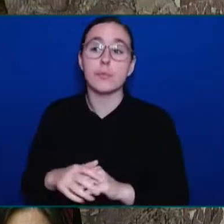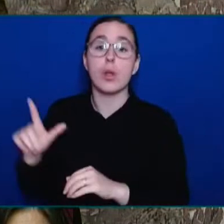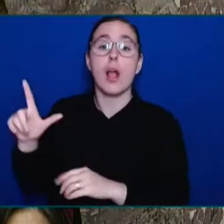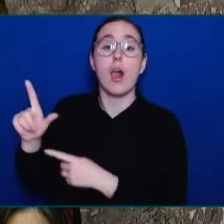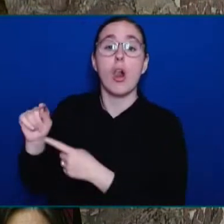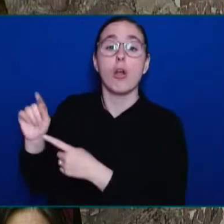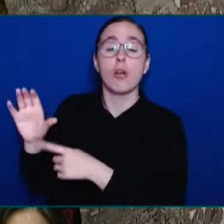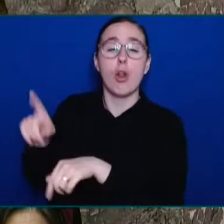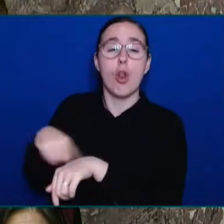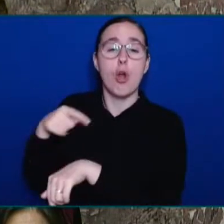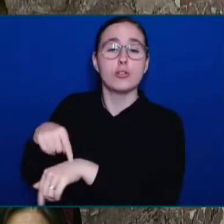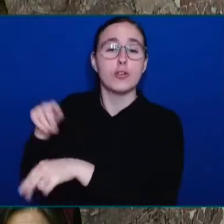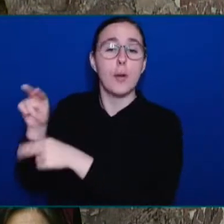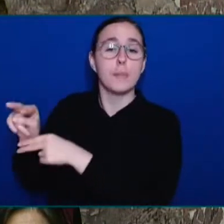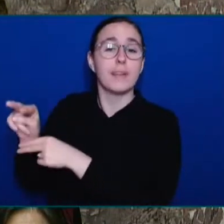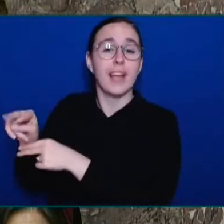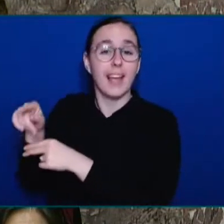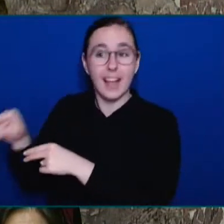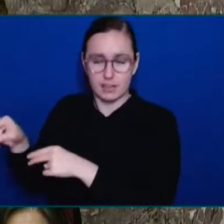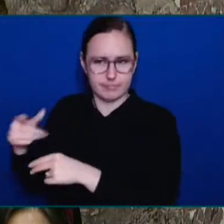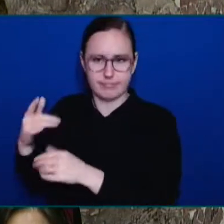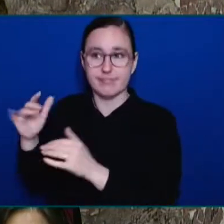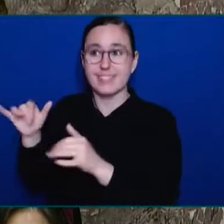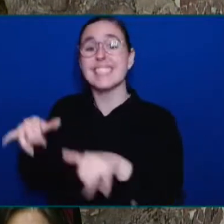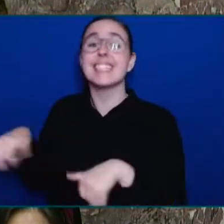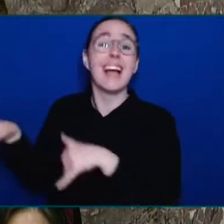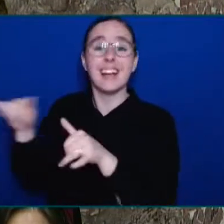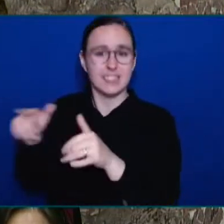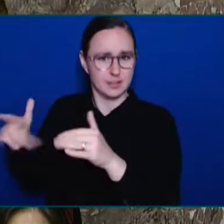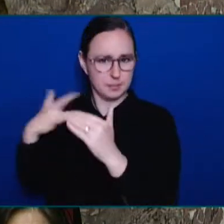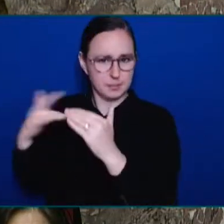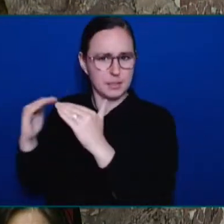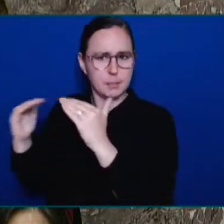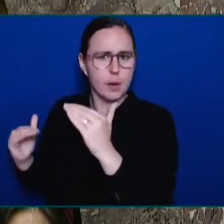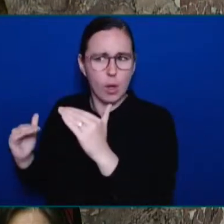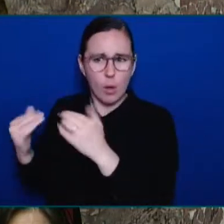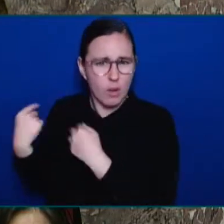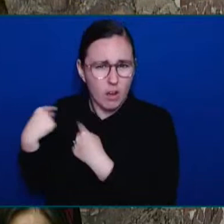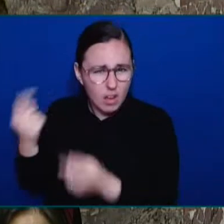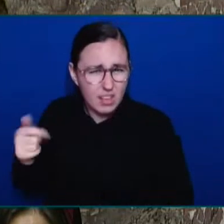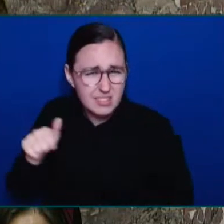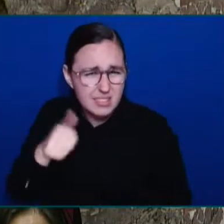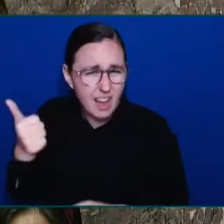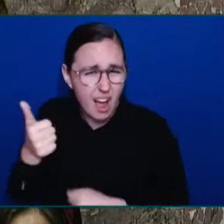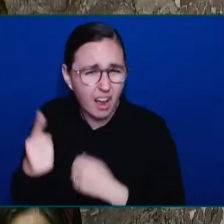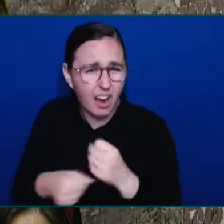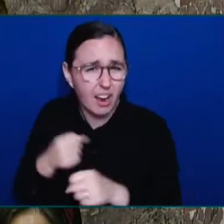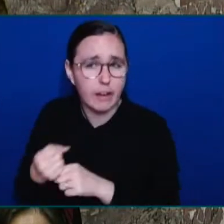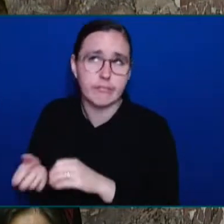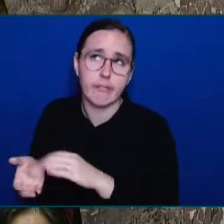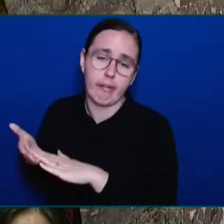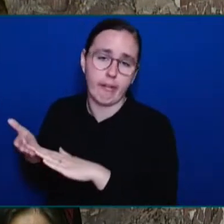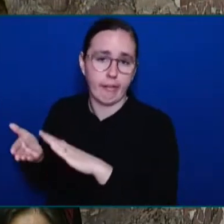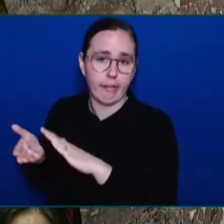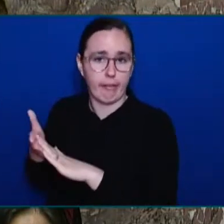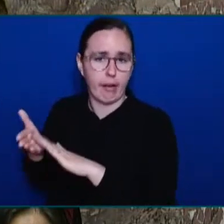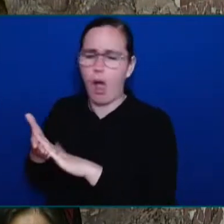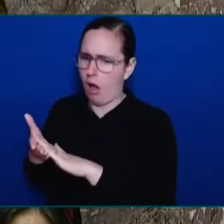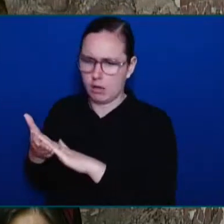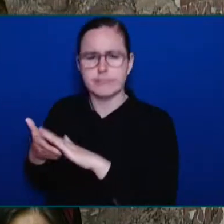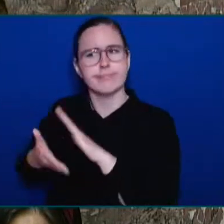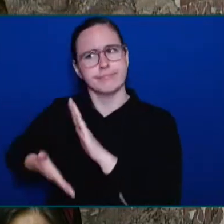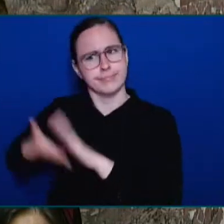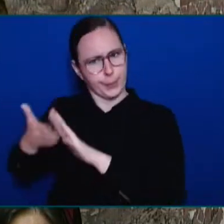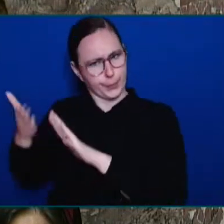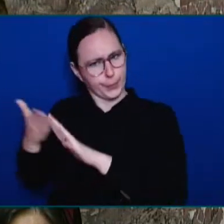and they stayed that way for 10 years after the standards were left. We've raised those standards in long-term care to meet